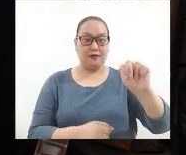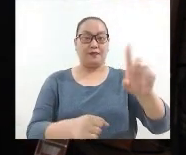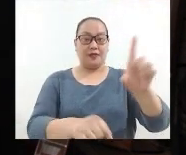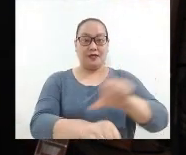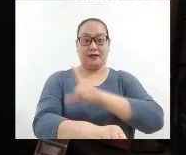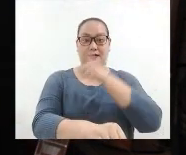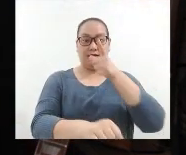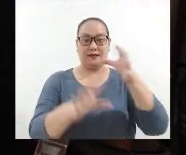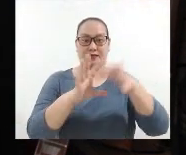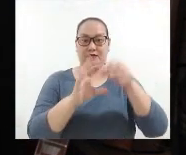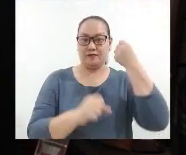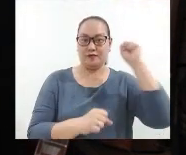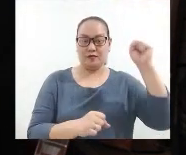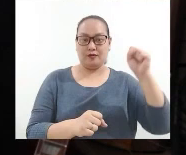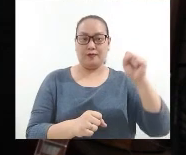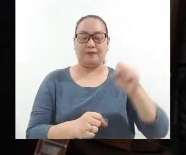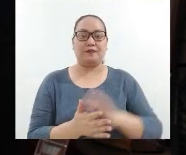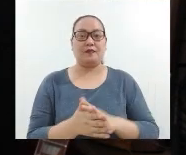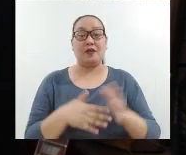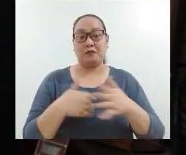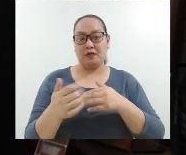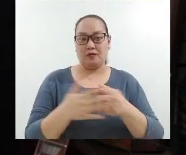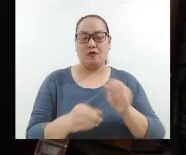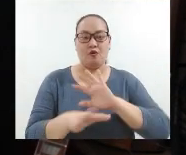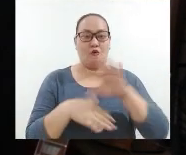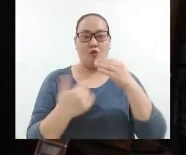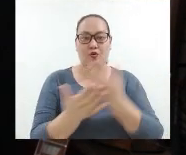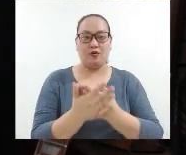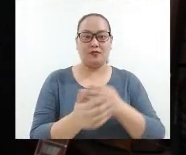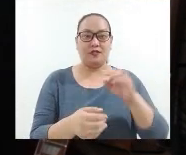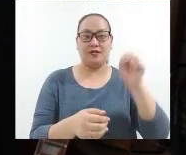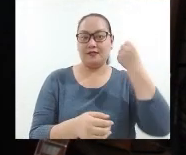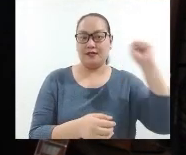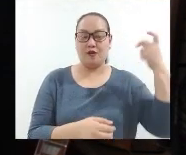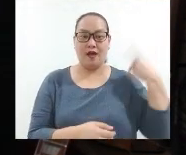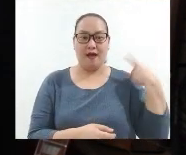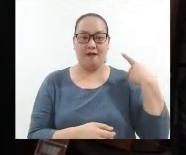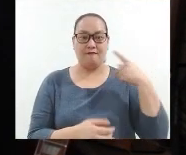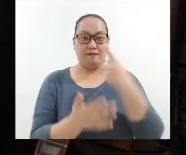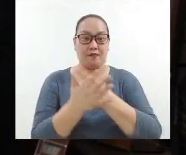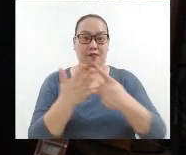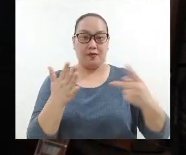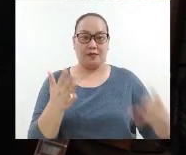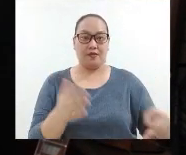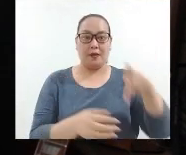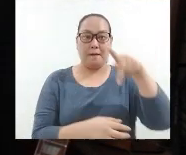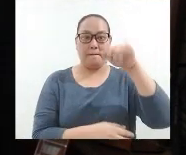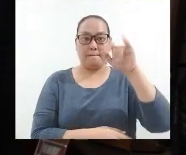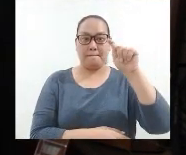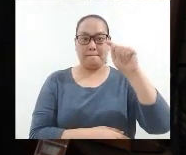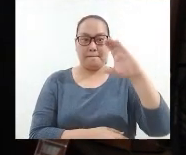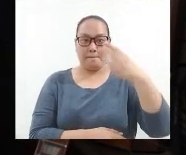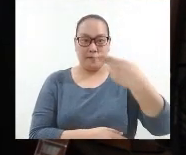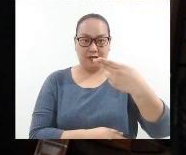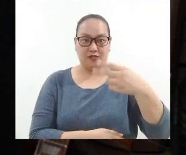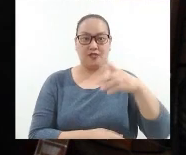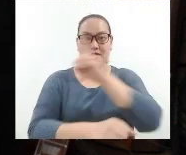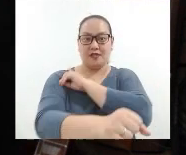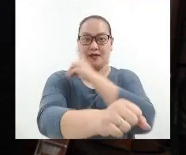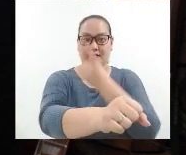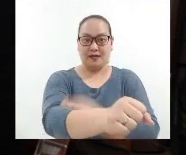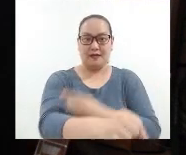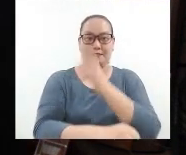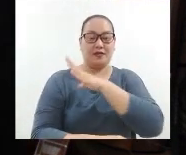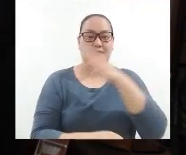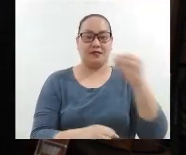sounds have these properties. They have pitch, dynamics, and duration. The symbols that we